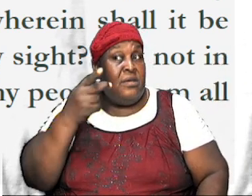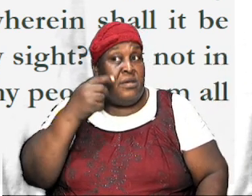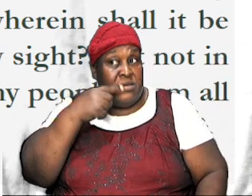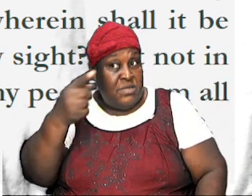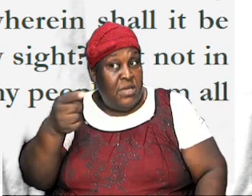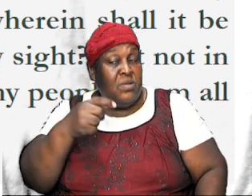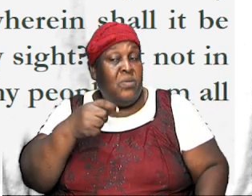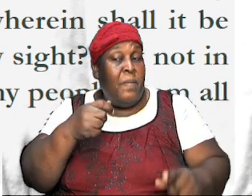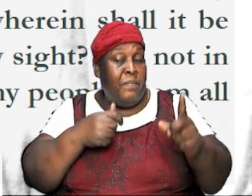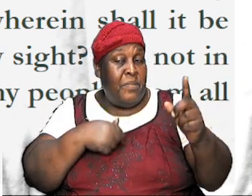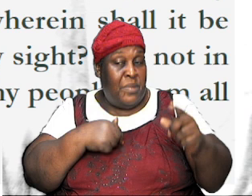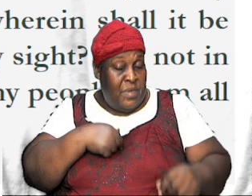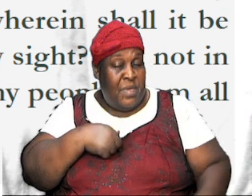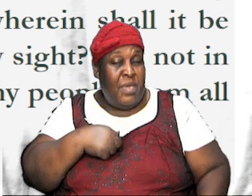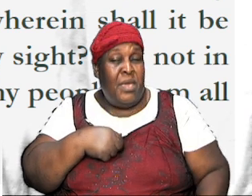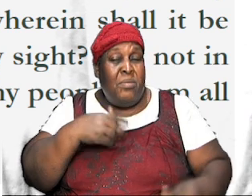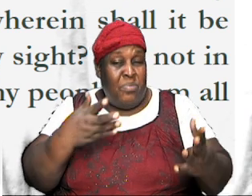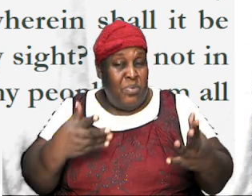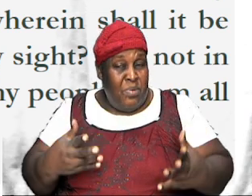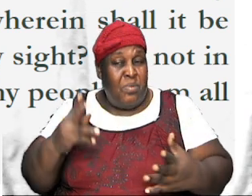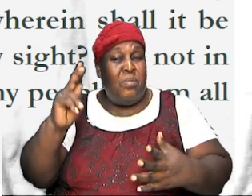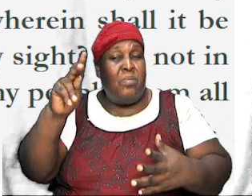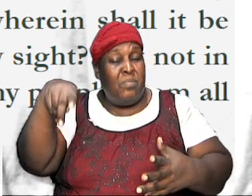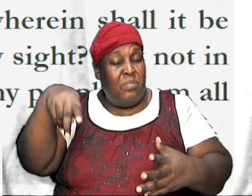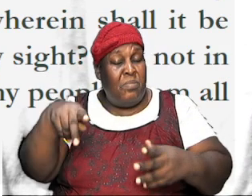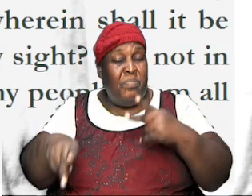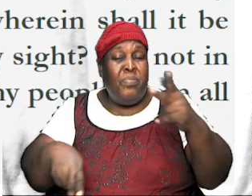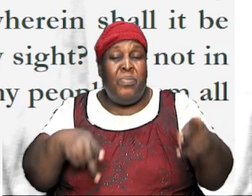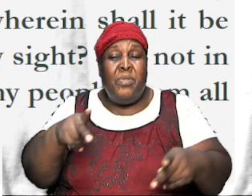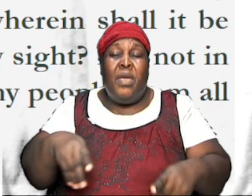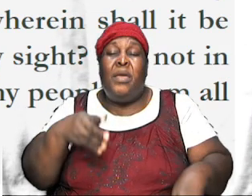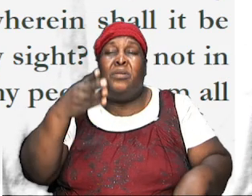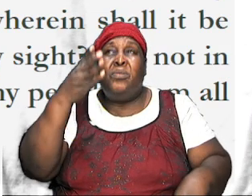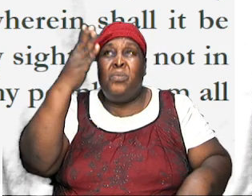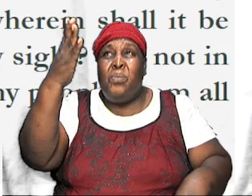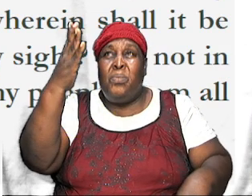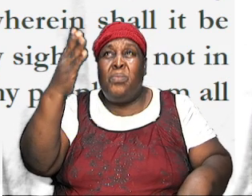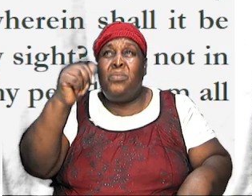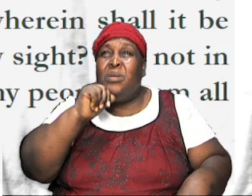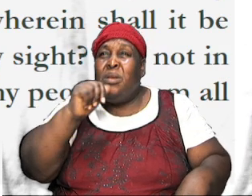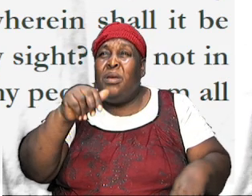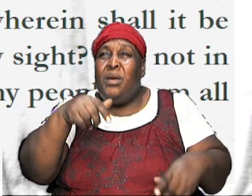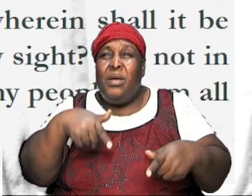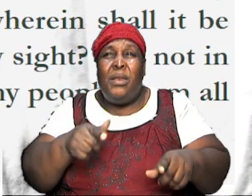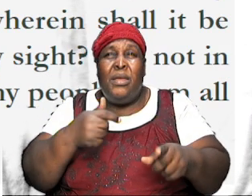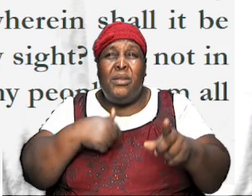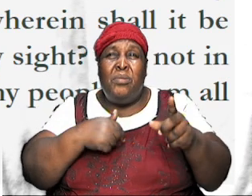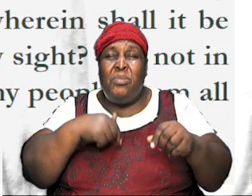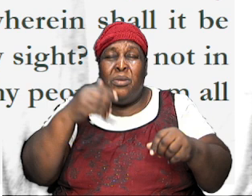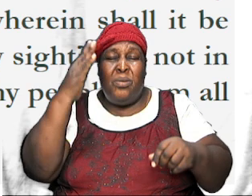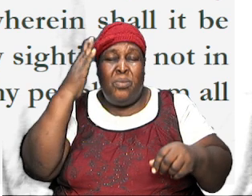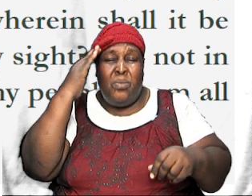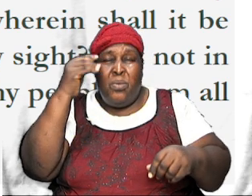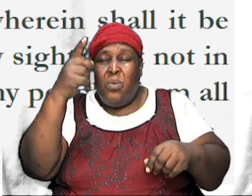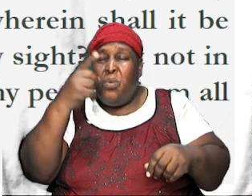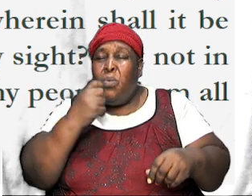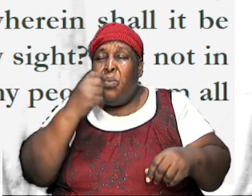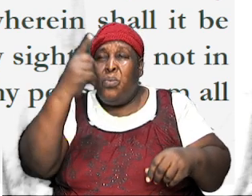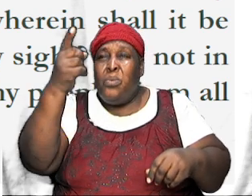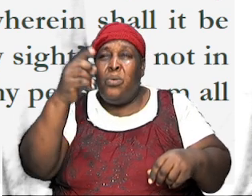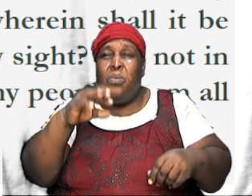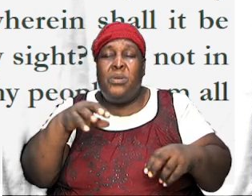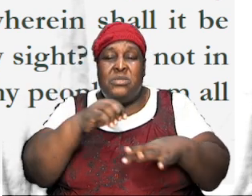me, Bring up this people, and thou hast not let me know whom thou wilt send with